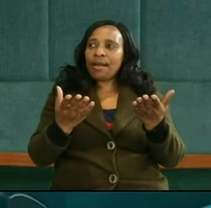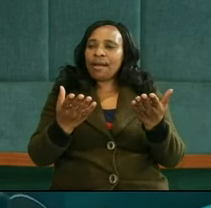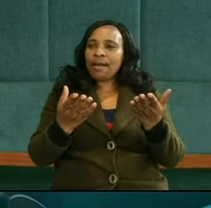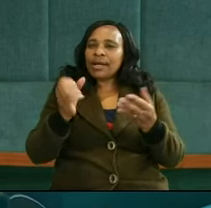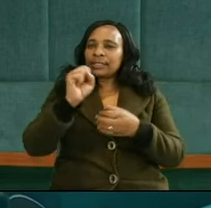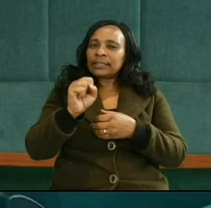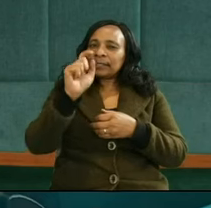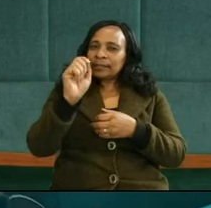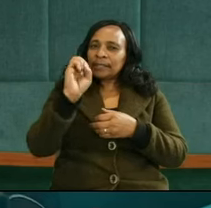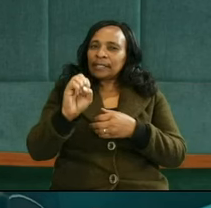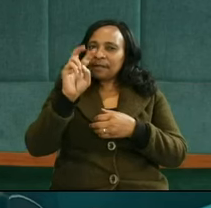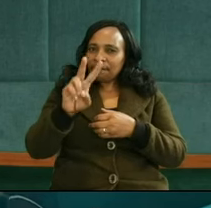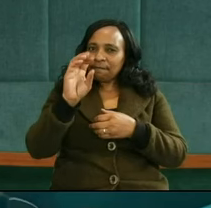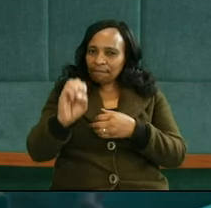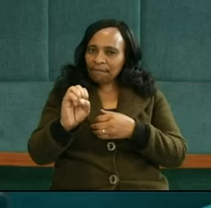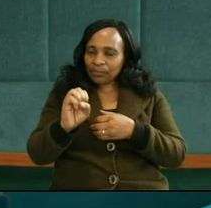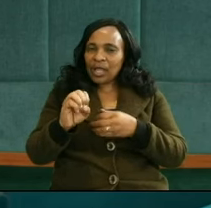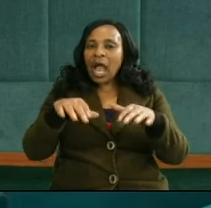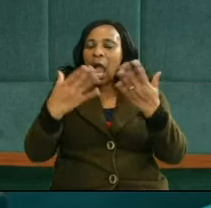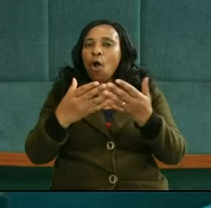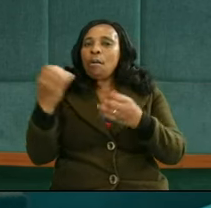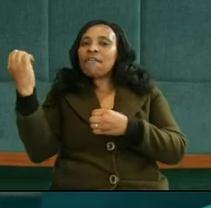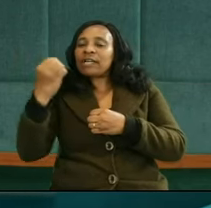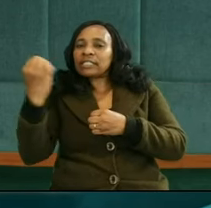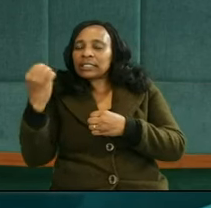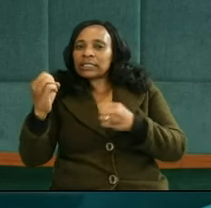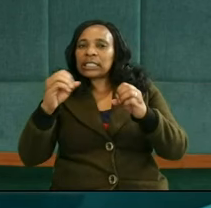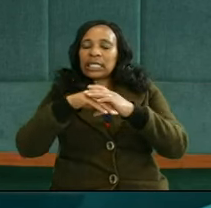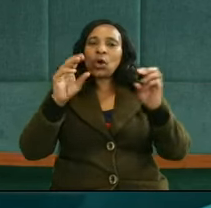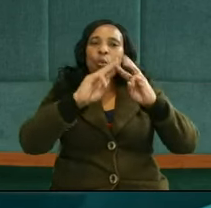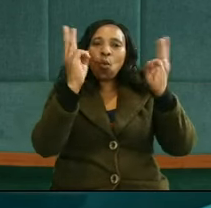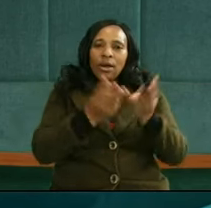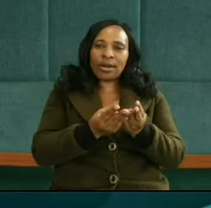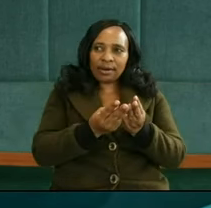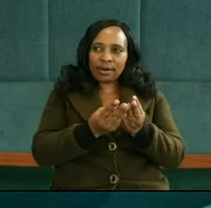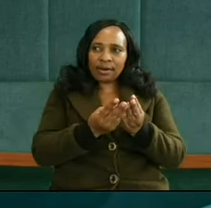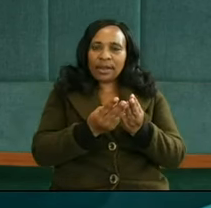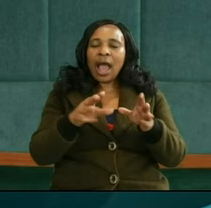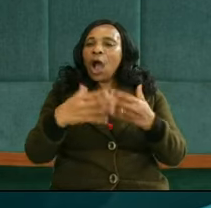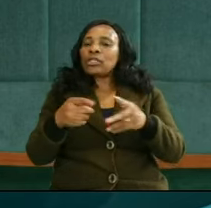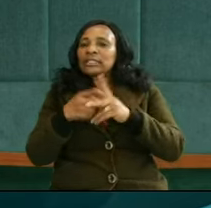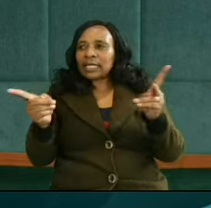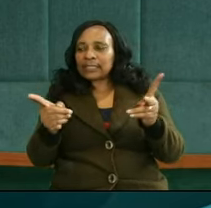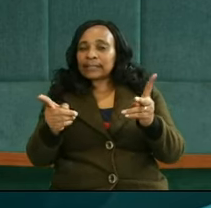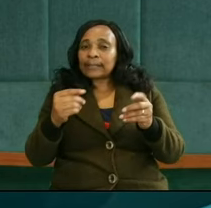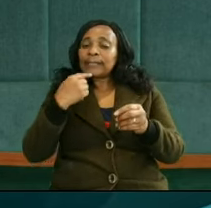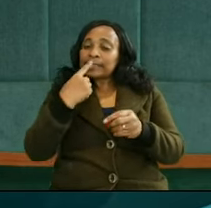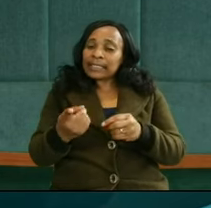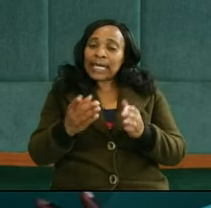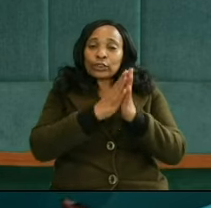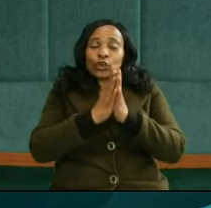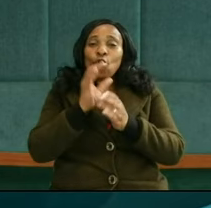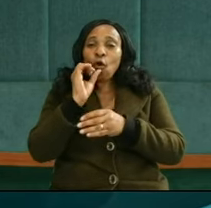J. Cole's dissertation on how to evangelize the world. He offers that he tells a story of one